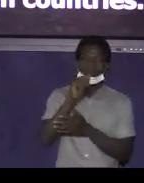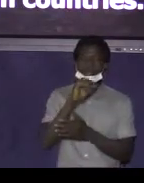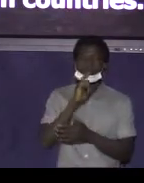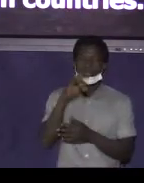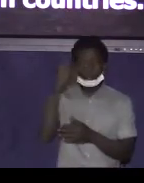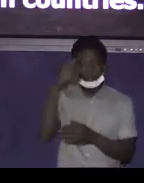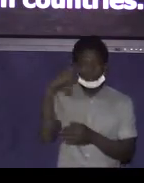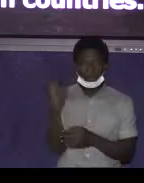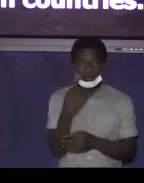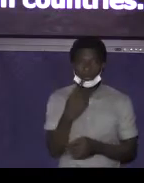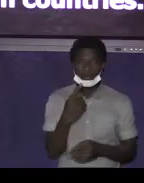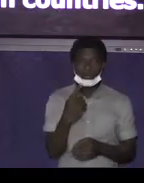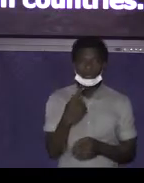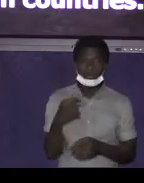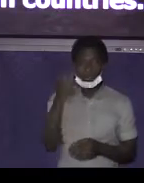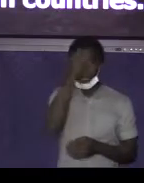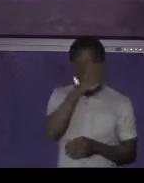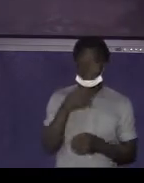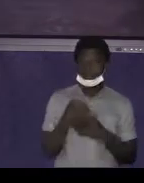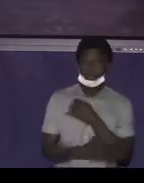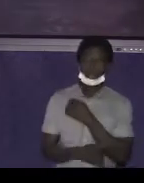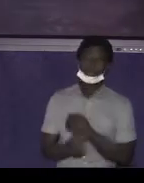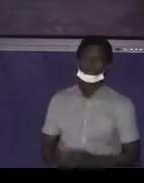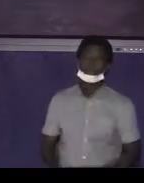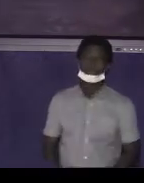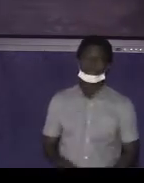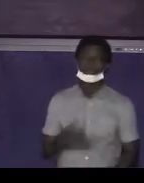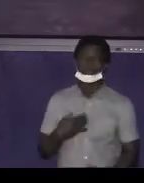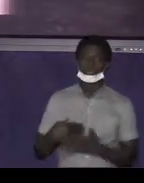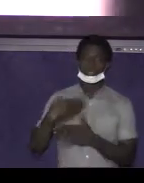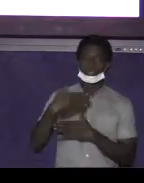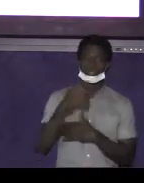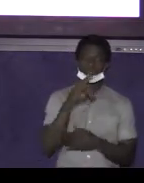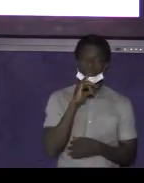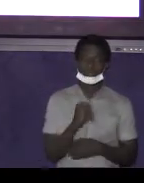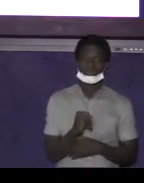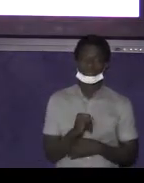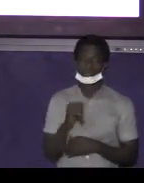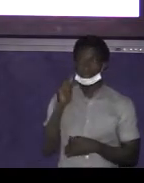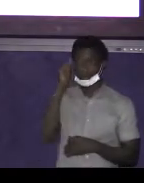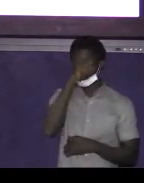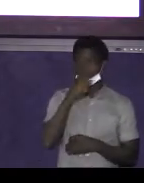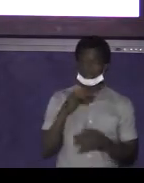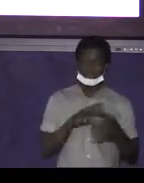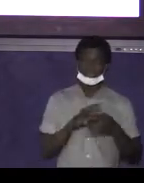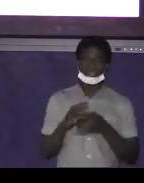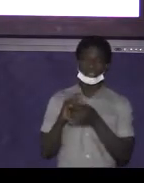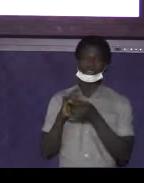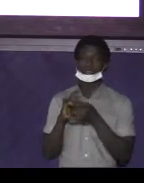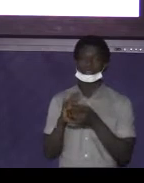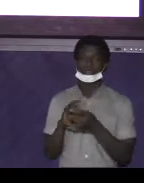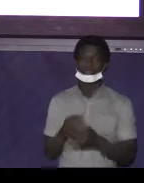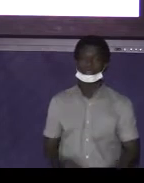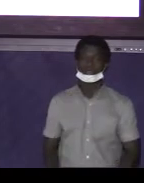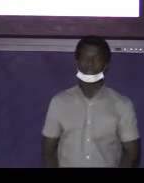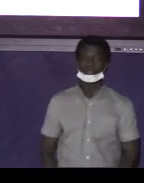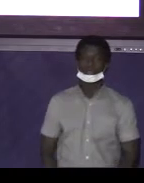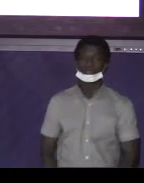for the countries in Africa. Our next one is the African Union. Say